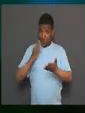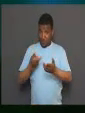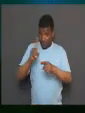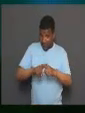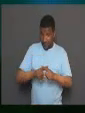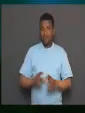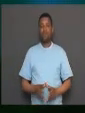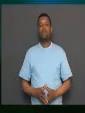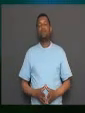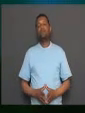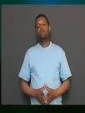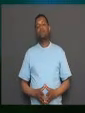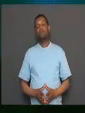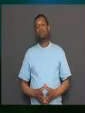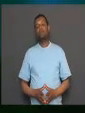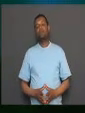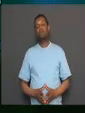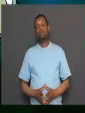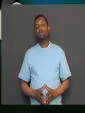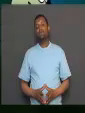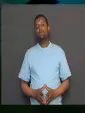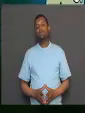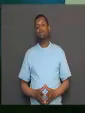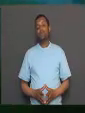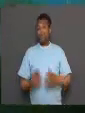Let's get back to our lesson.